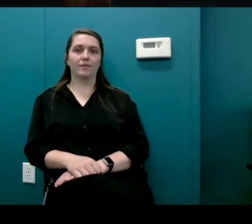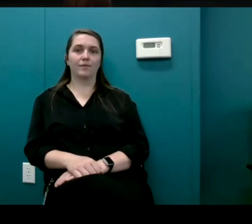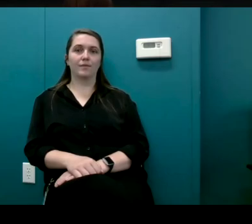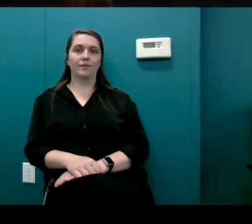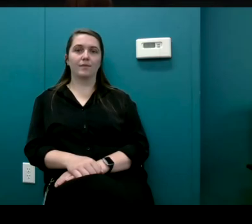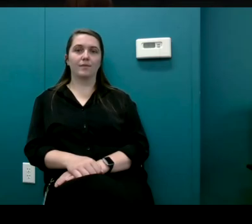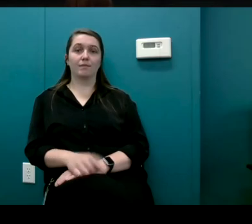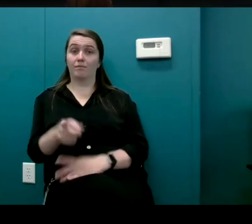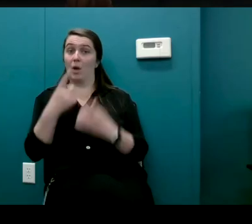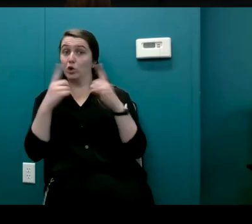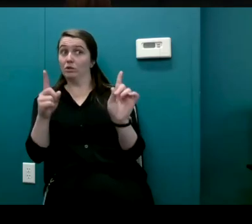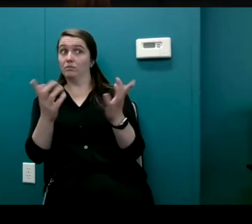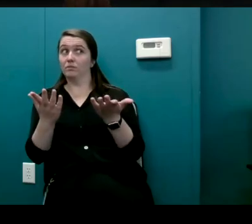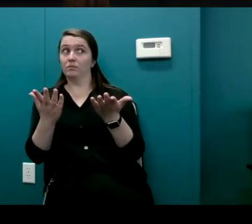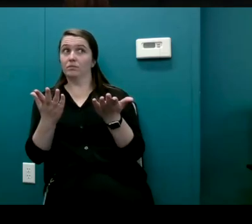Did that work?